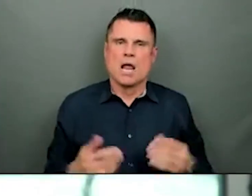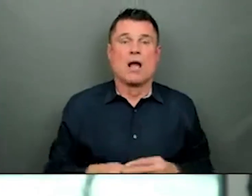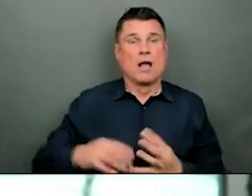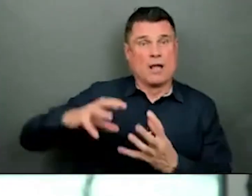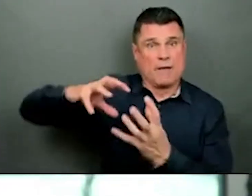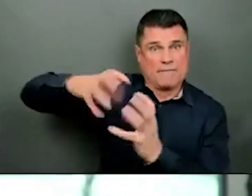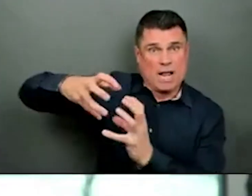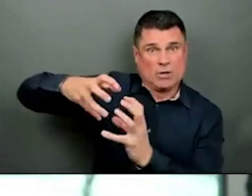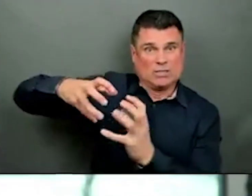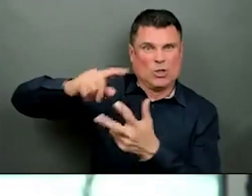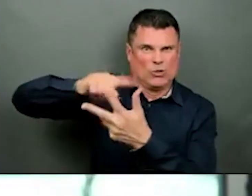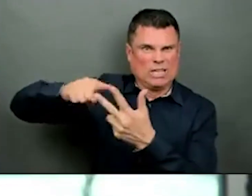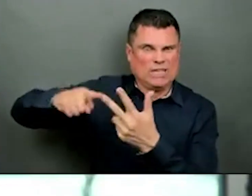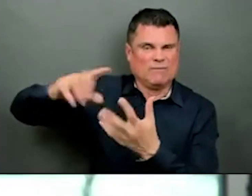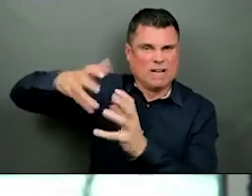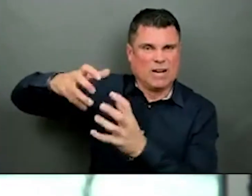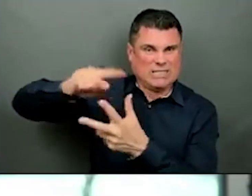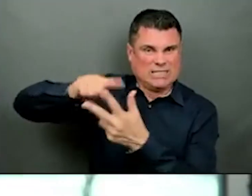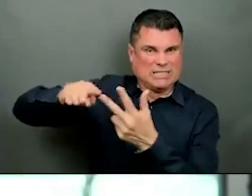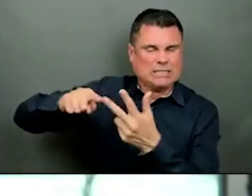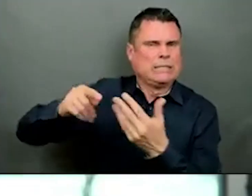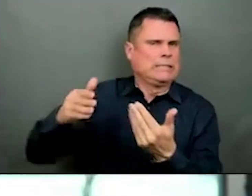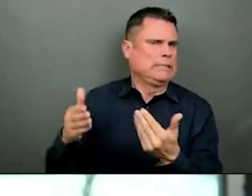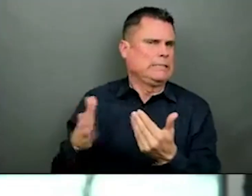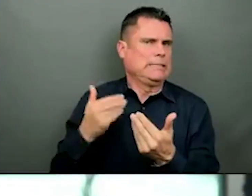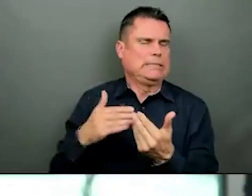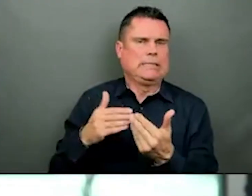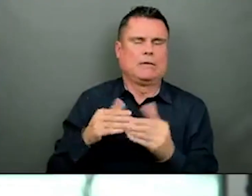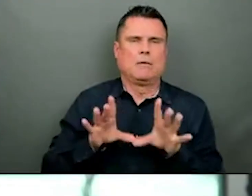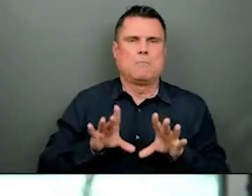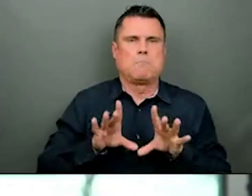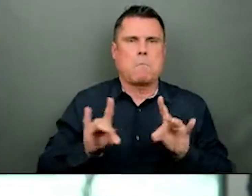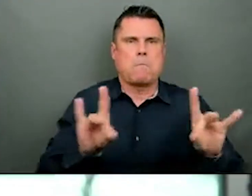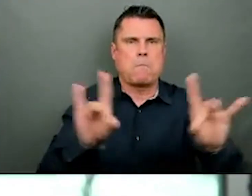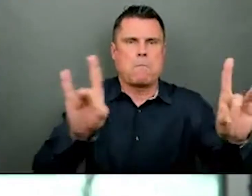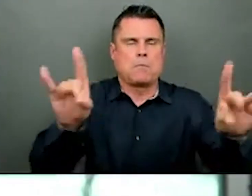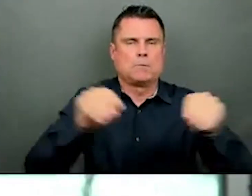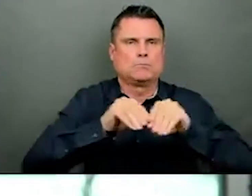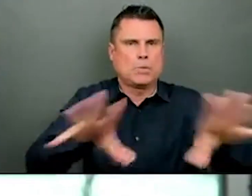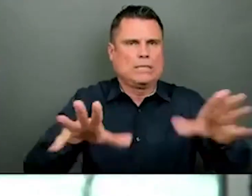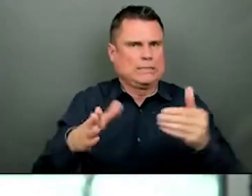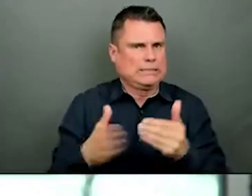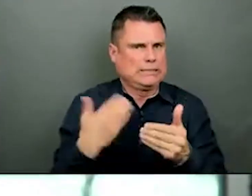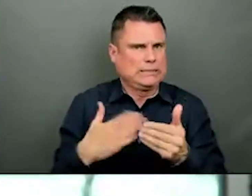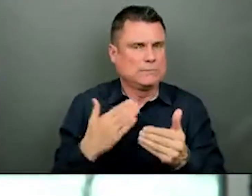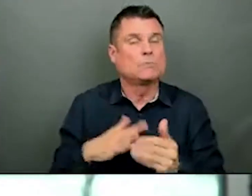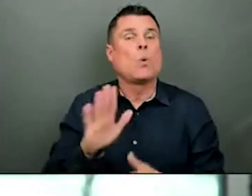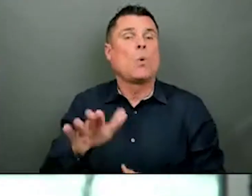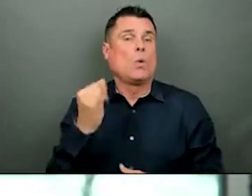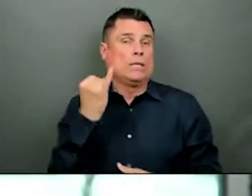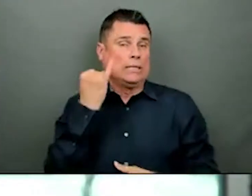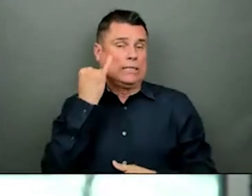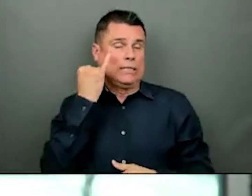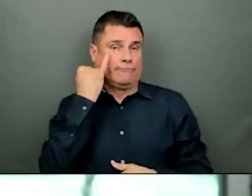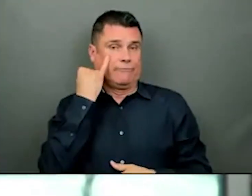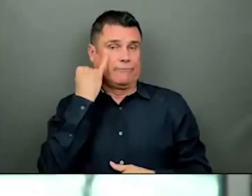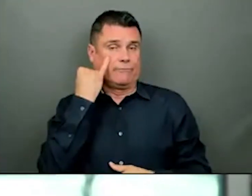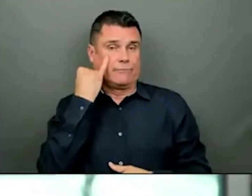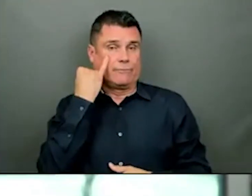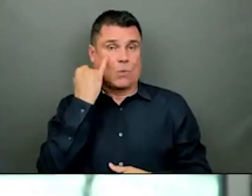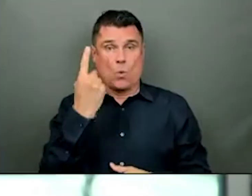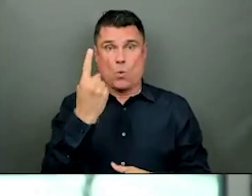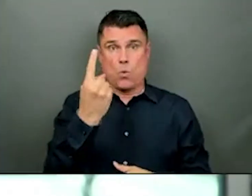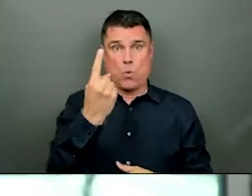transmission in households. So if you are still in that household and people can't effectively isolate within